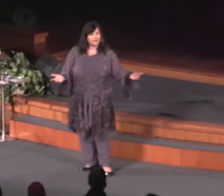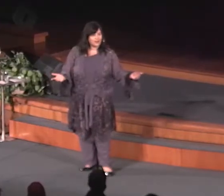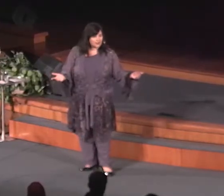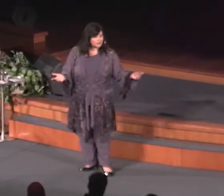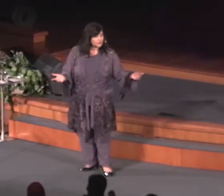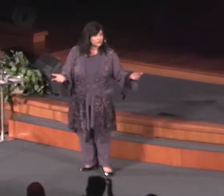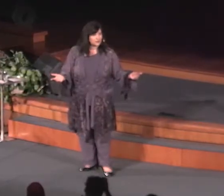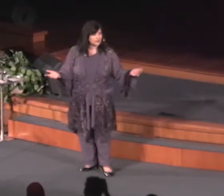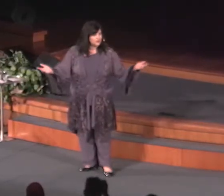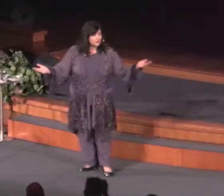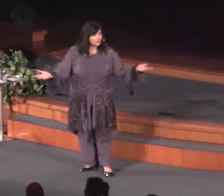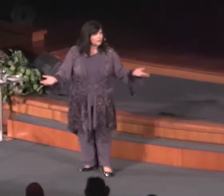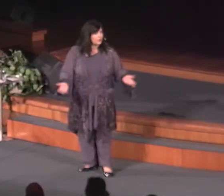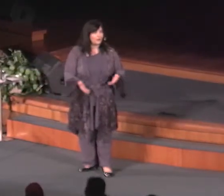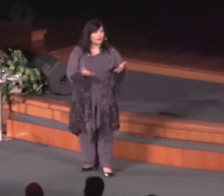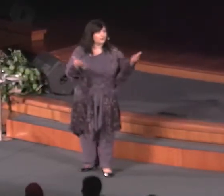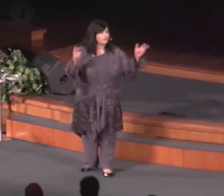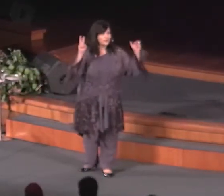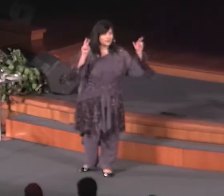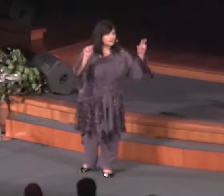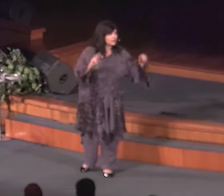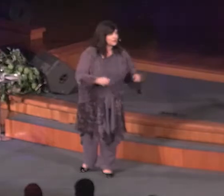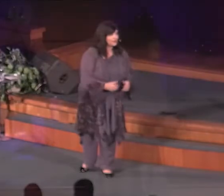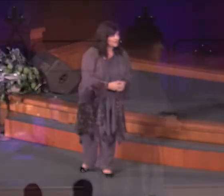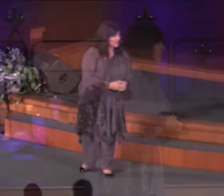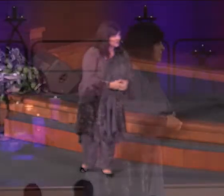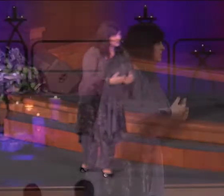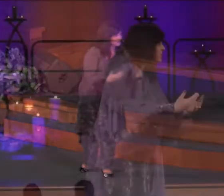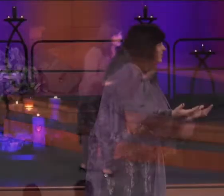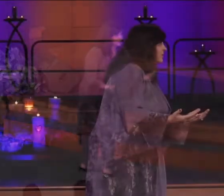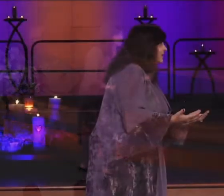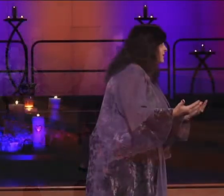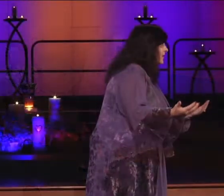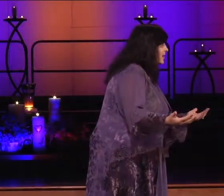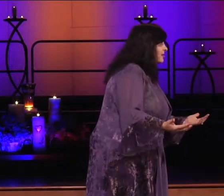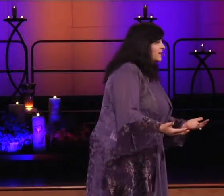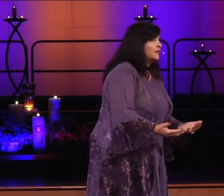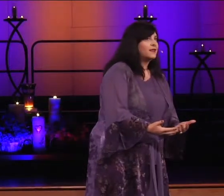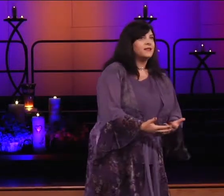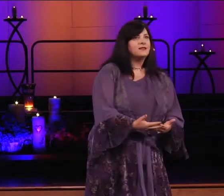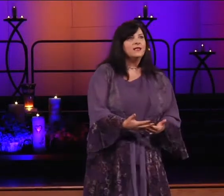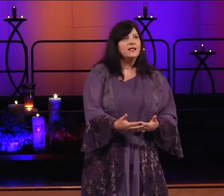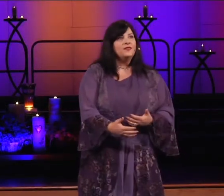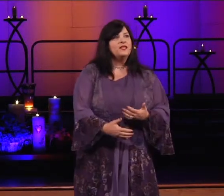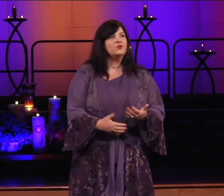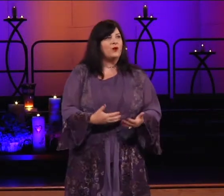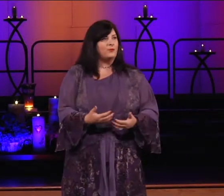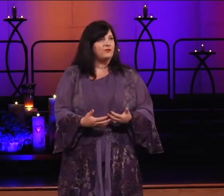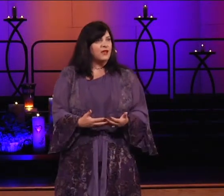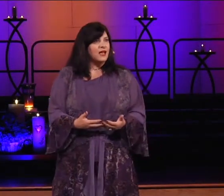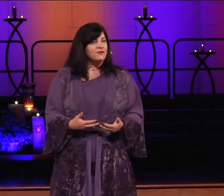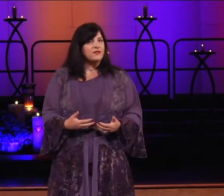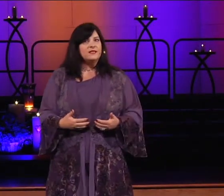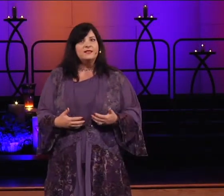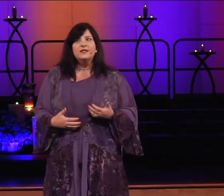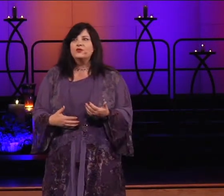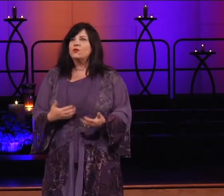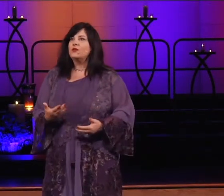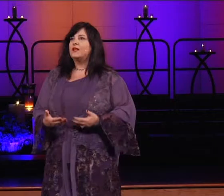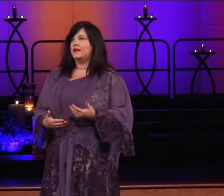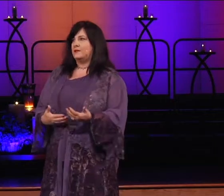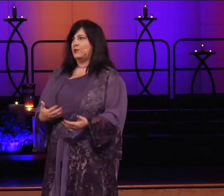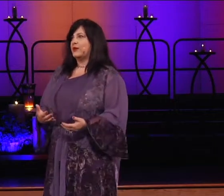that I have accomplished in the realm of certificates or degrees or anything. That this realm of life is